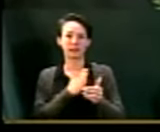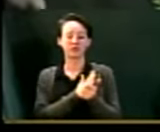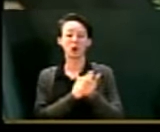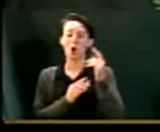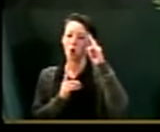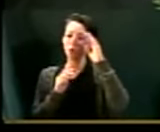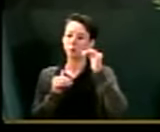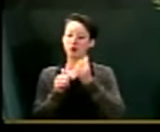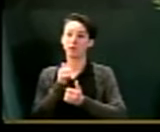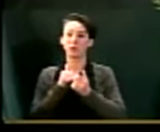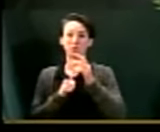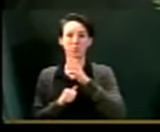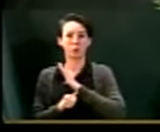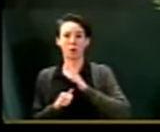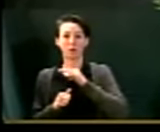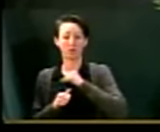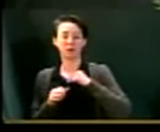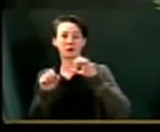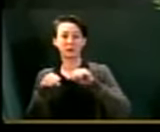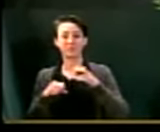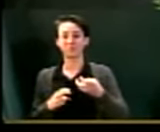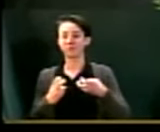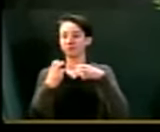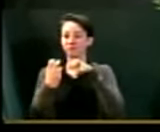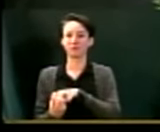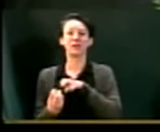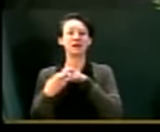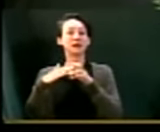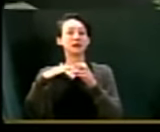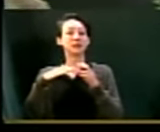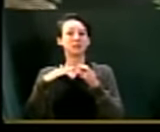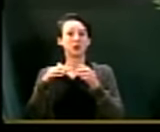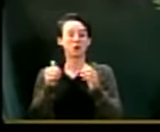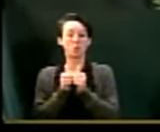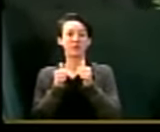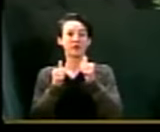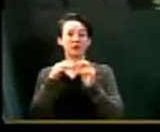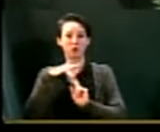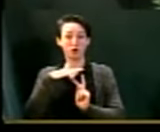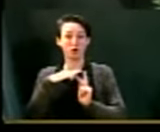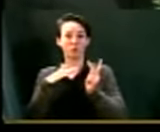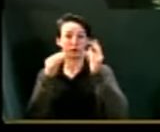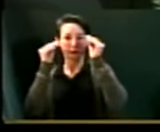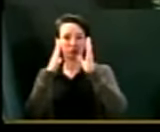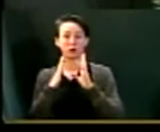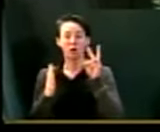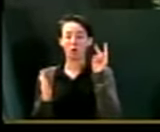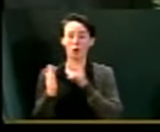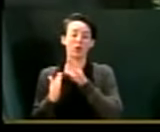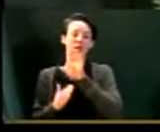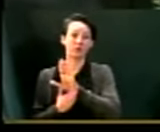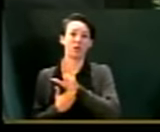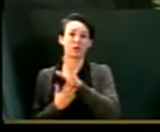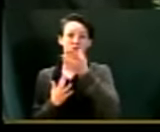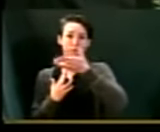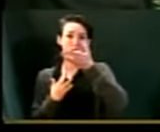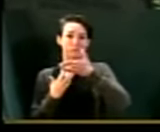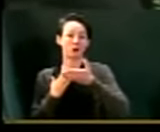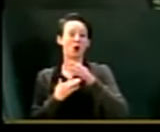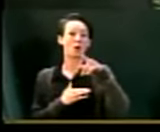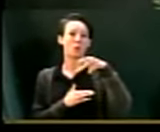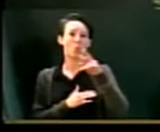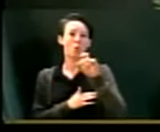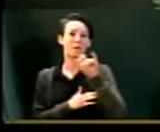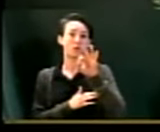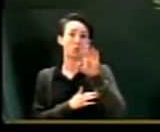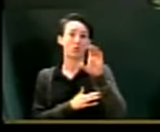and sit down with a kindergarten teacher and look at their portfolio. Even those kindergarten teachers who